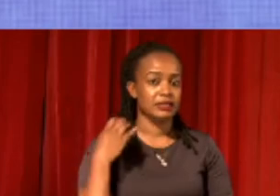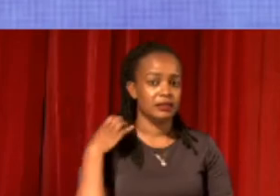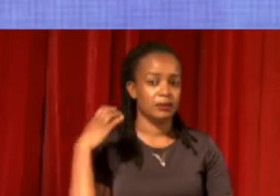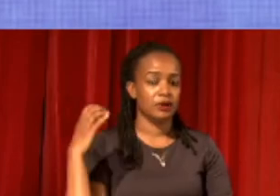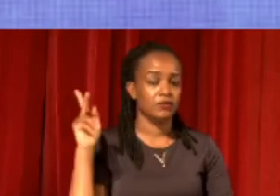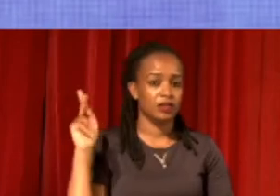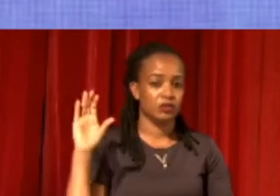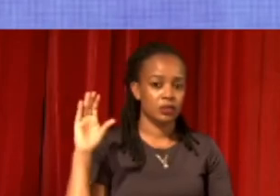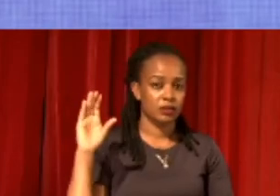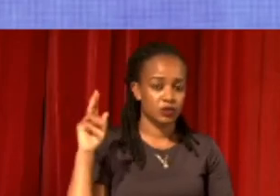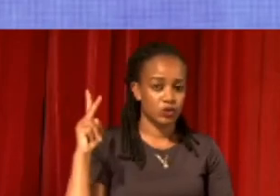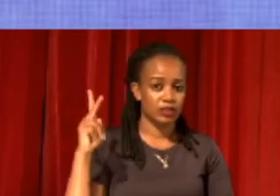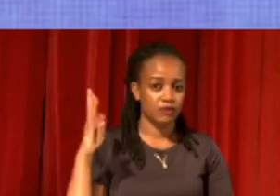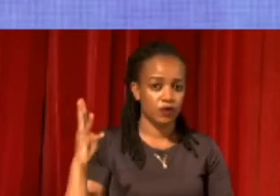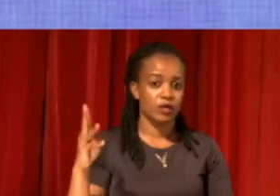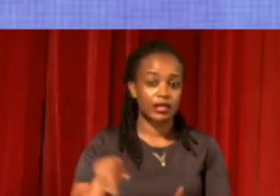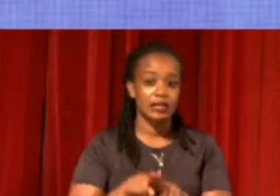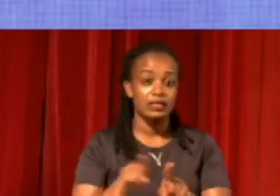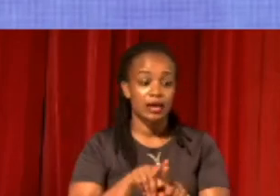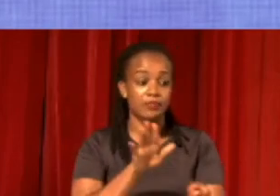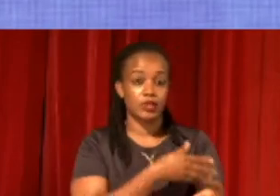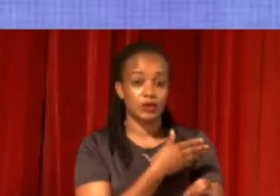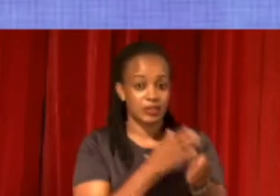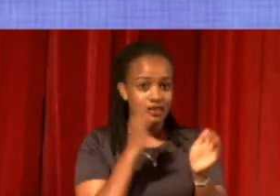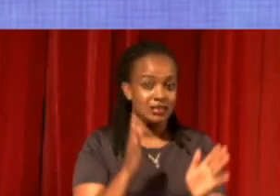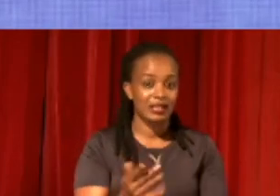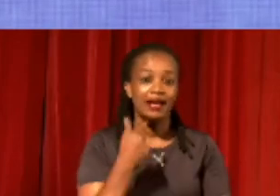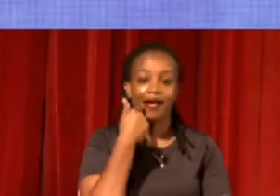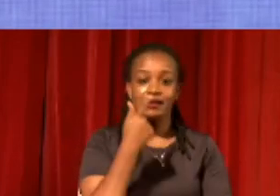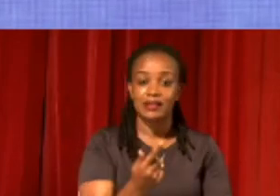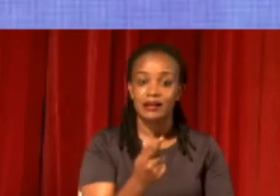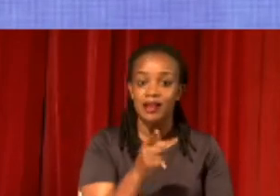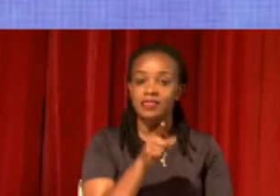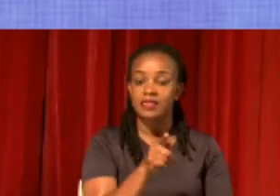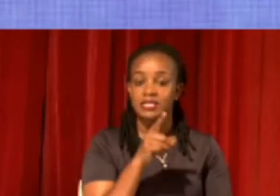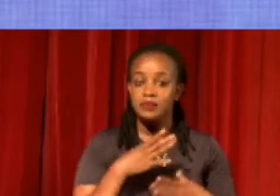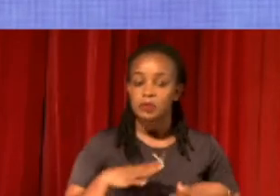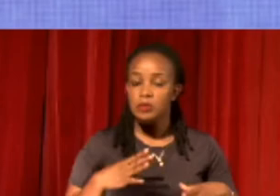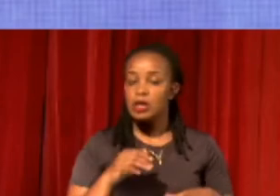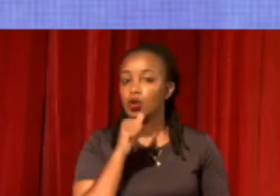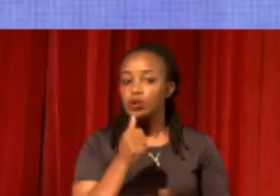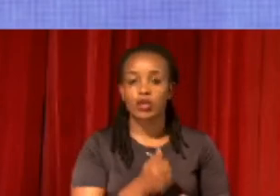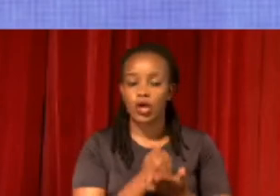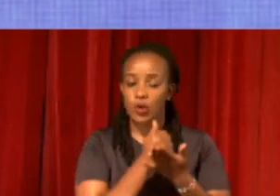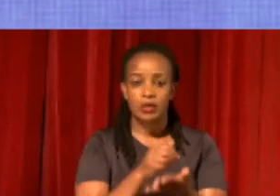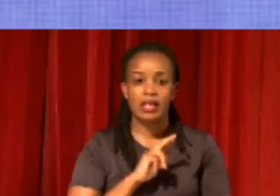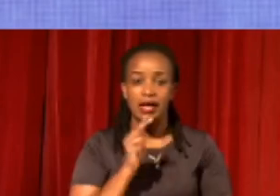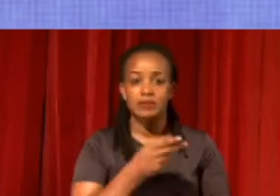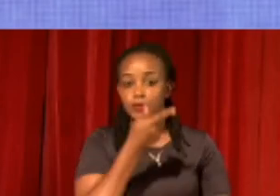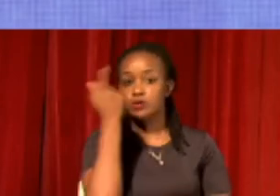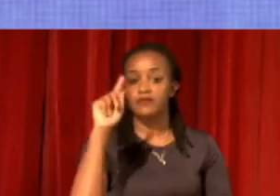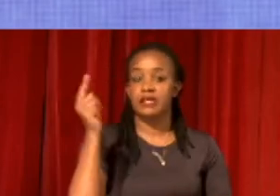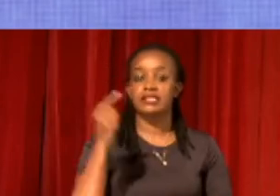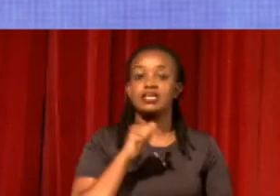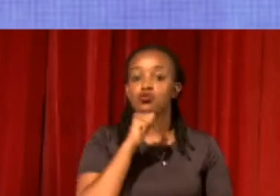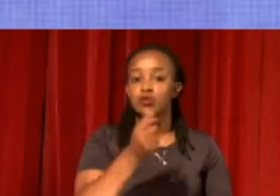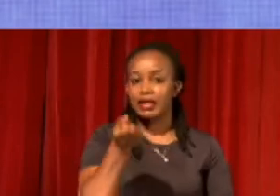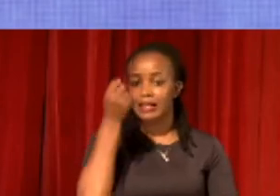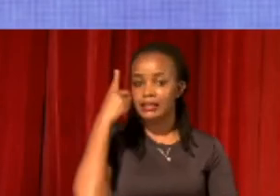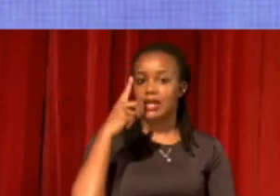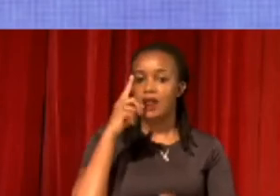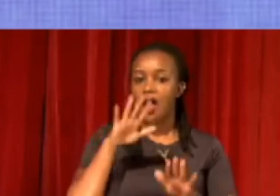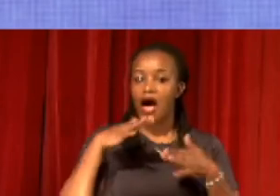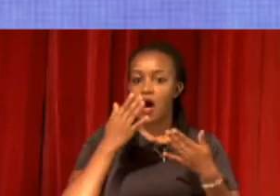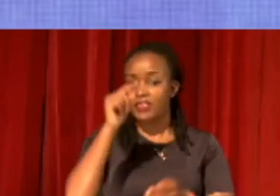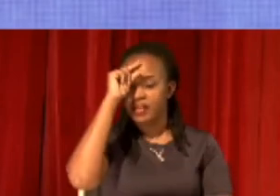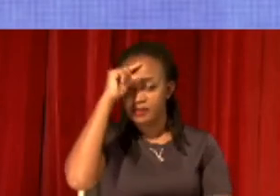K24. And as an artist, I said, these people are not representing me. Because first of all, they don't understand how the government works. They don't know their